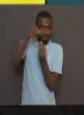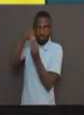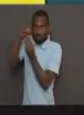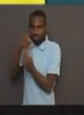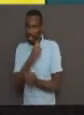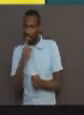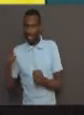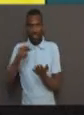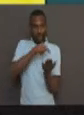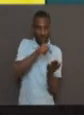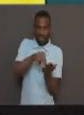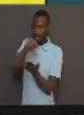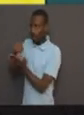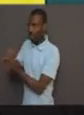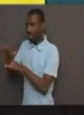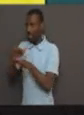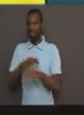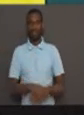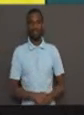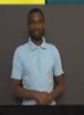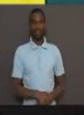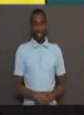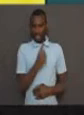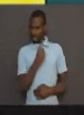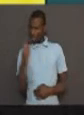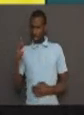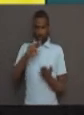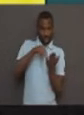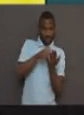kinetic energy of each nucleus.